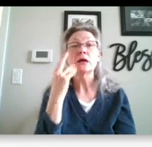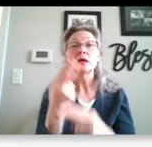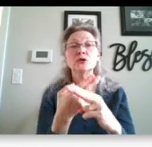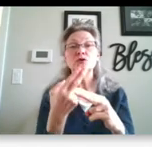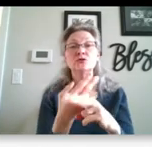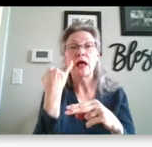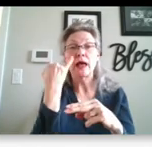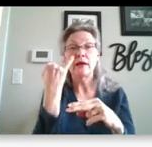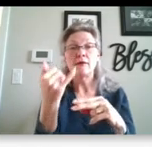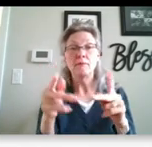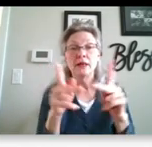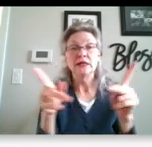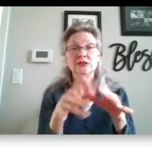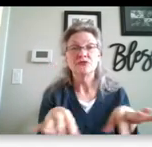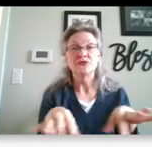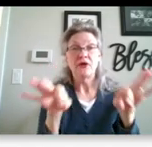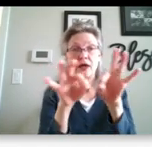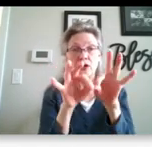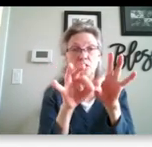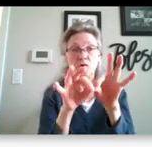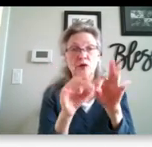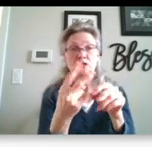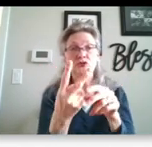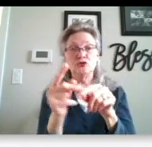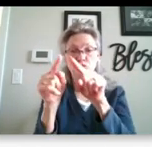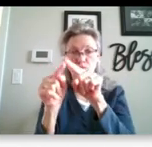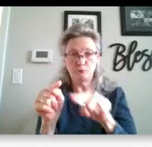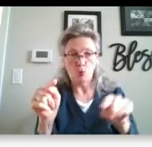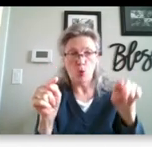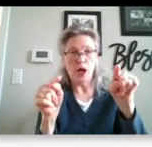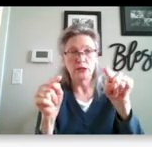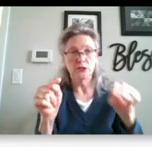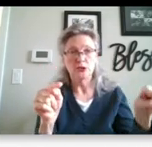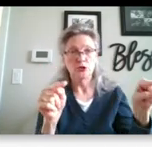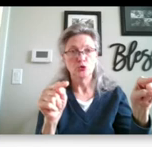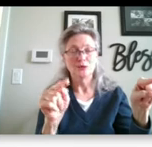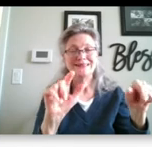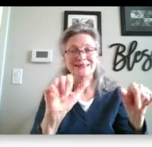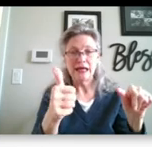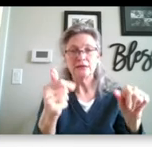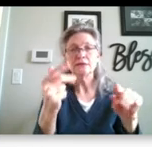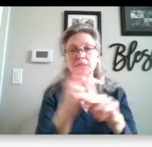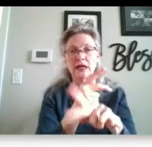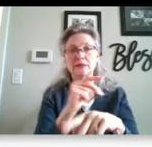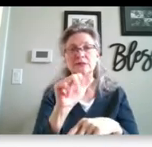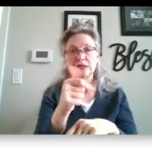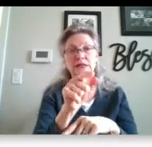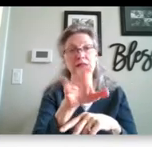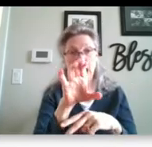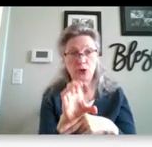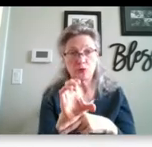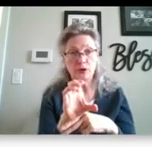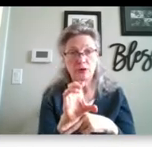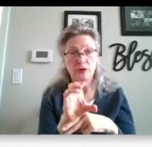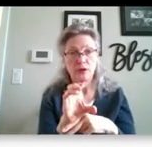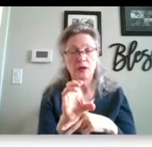value, right? And I'm seeing that it's 2 positions away. So a meter, there's 100 meters in a hectometer, which means 1 meter